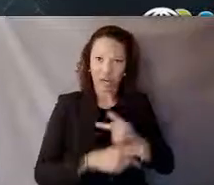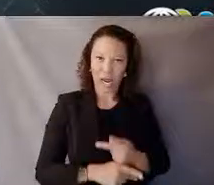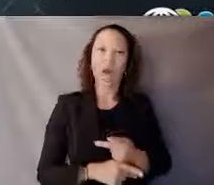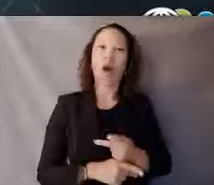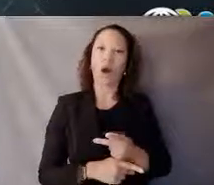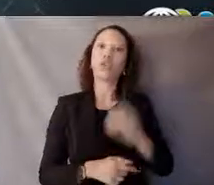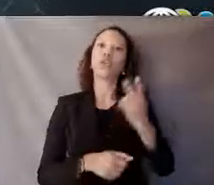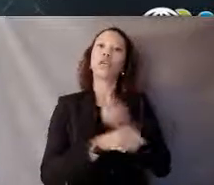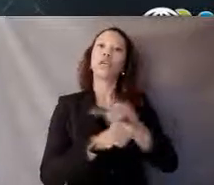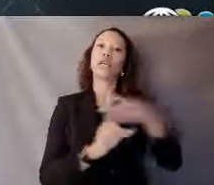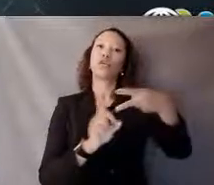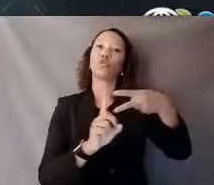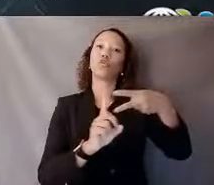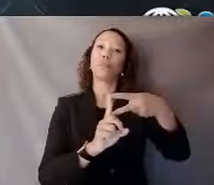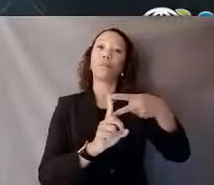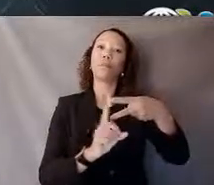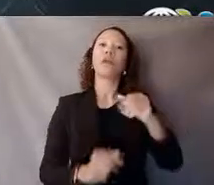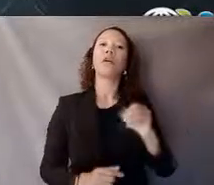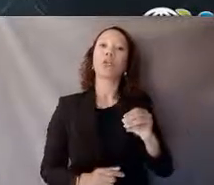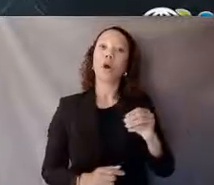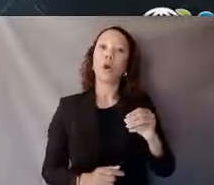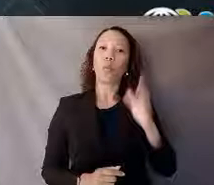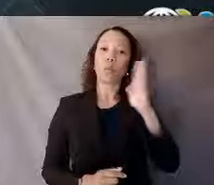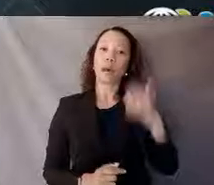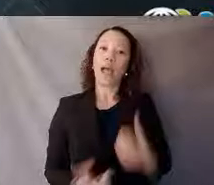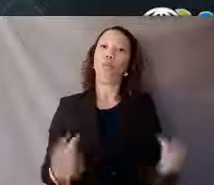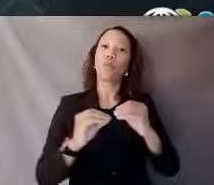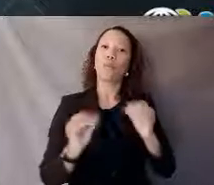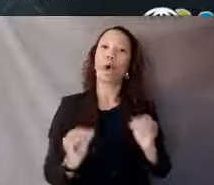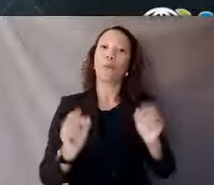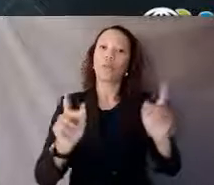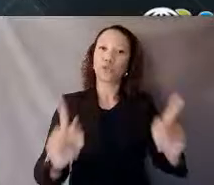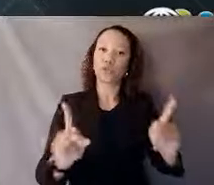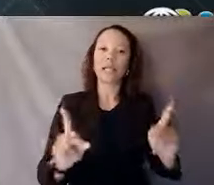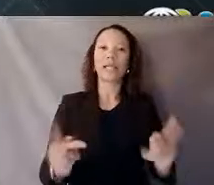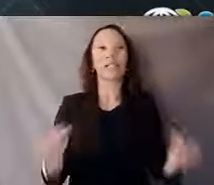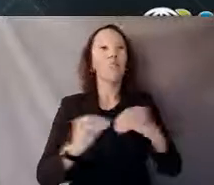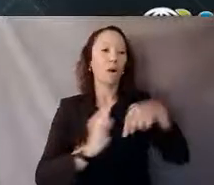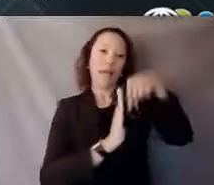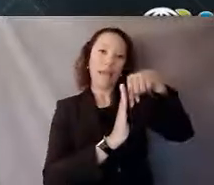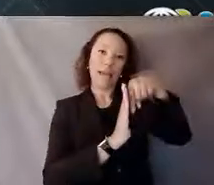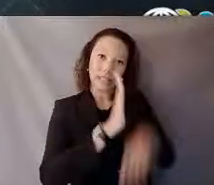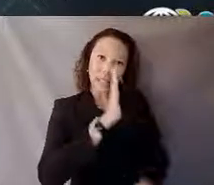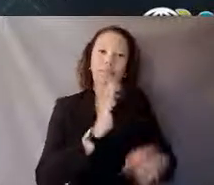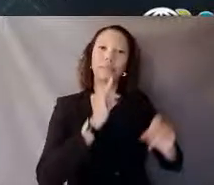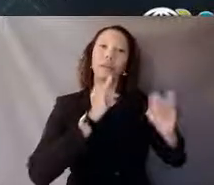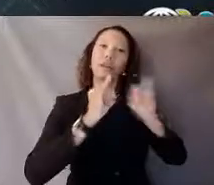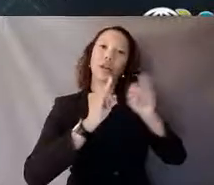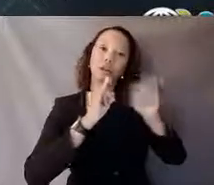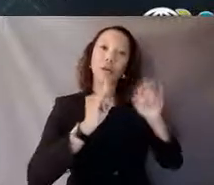YouTube. And so we are going to see opportunities now to really have more in-depth interviews